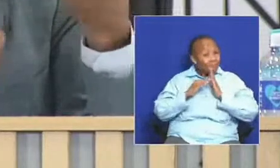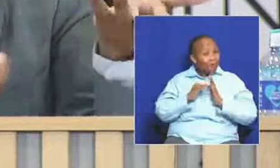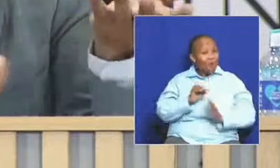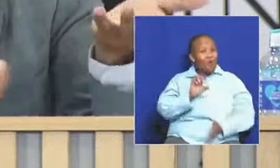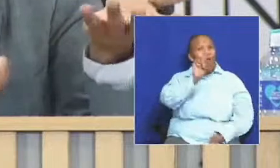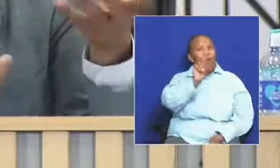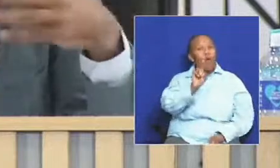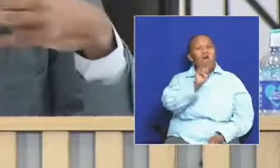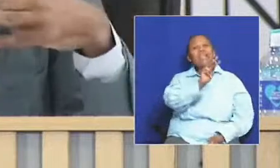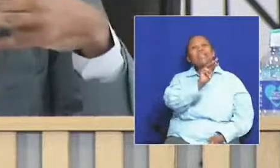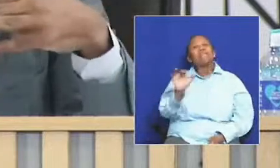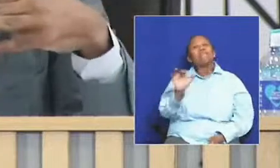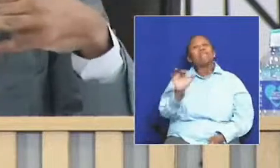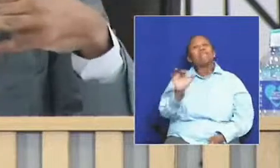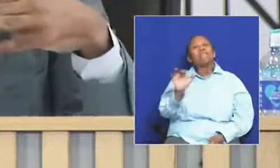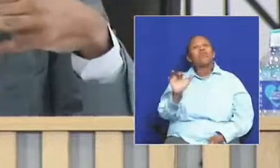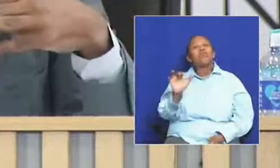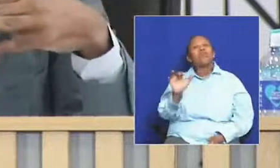is worth 300,000.